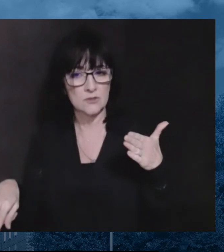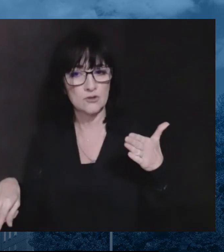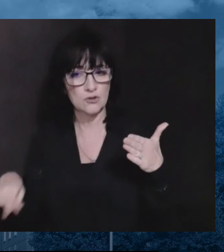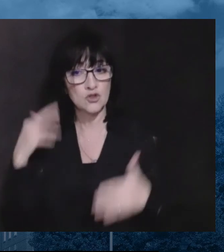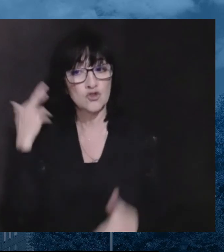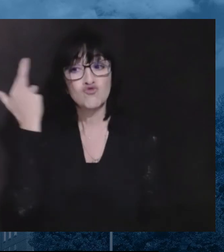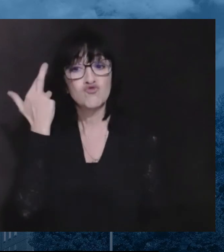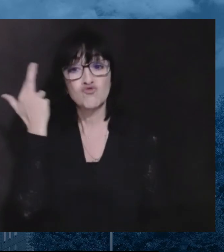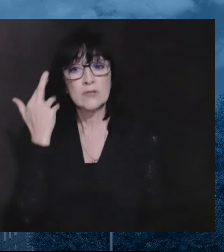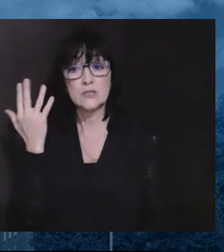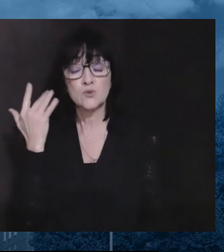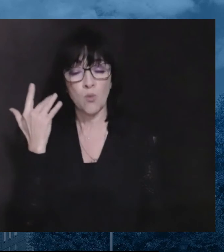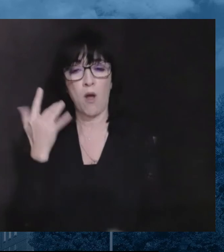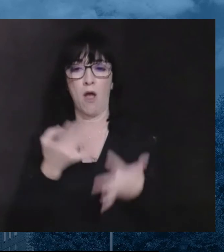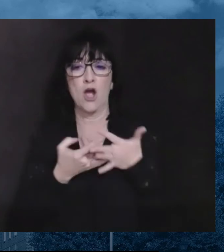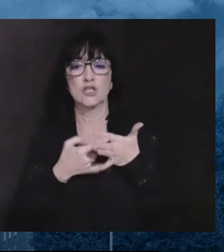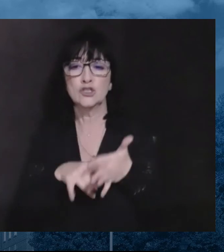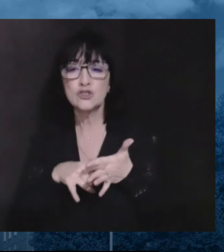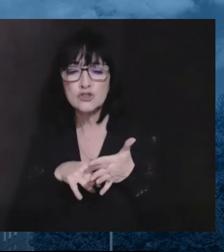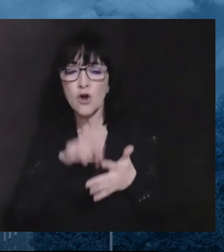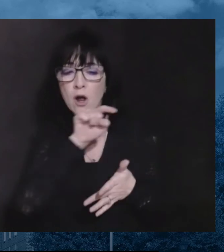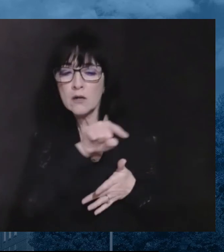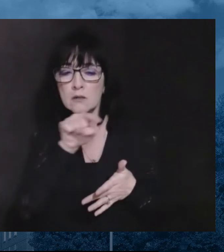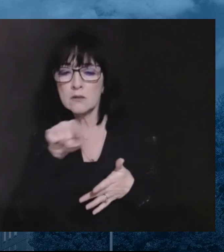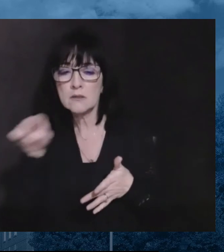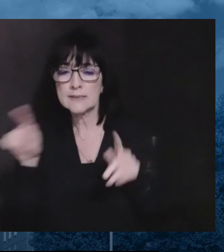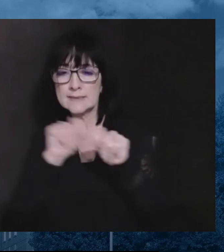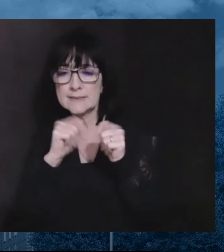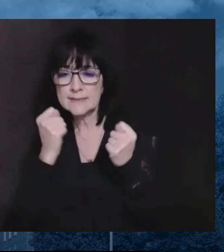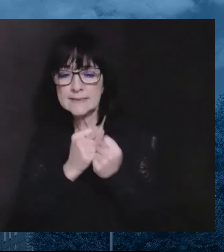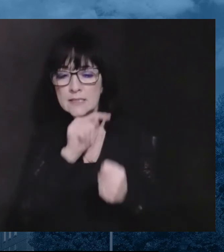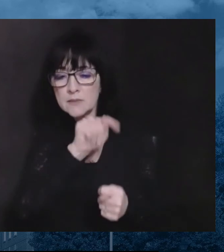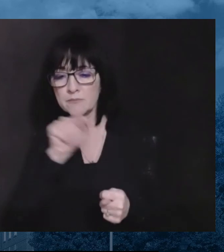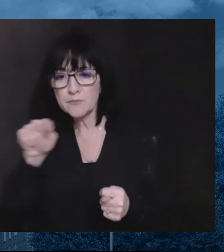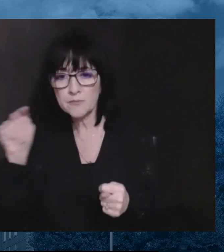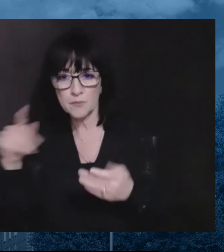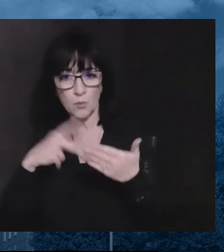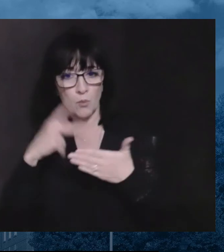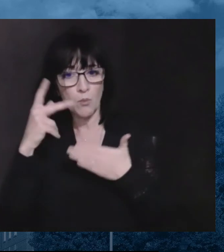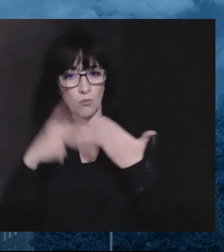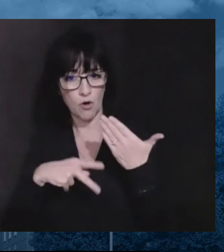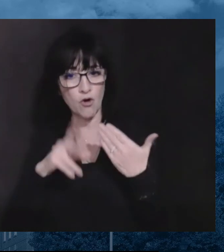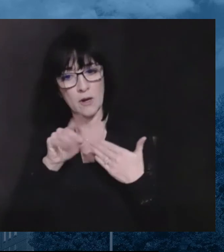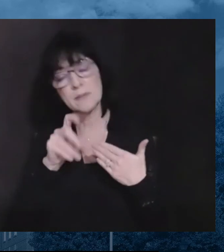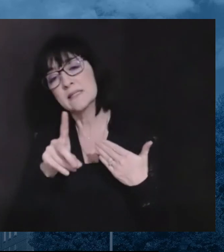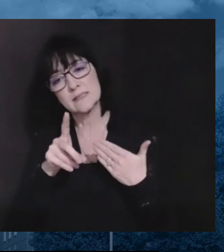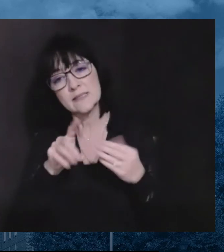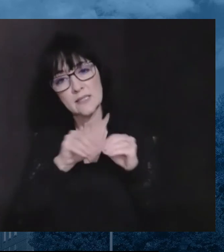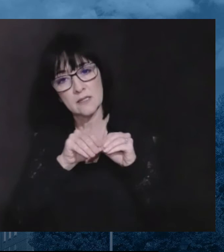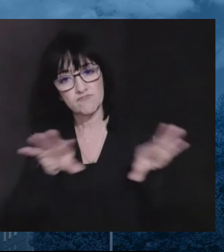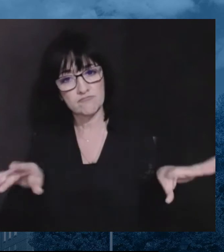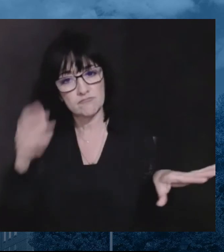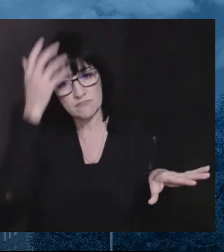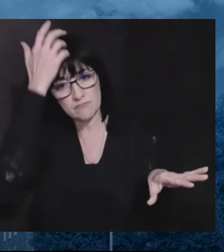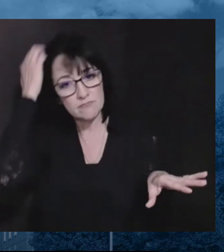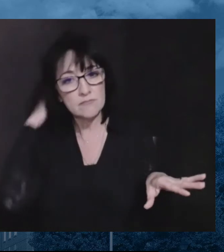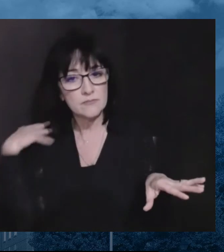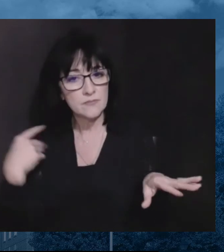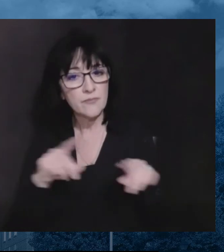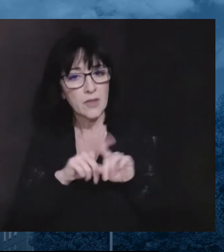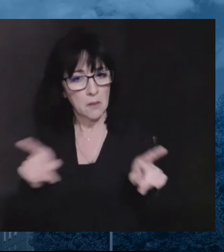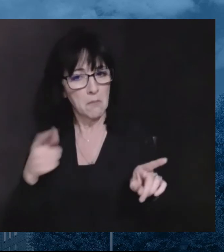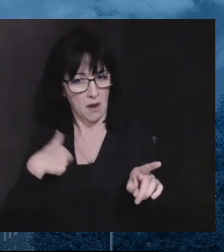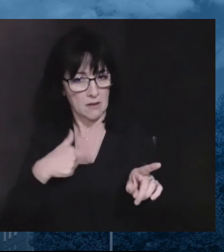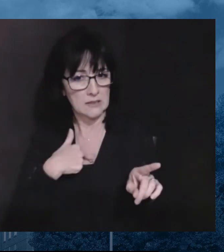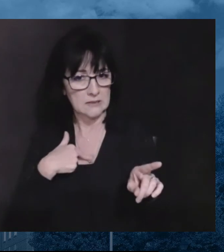some positive cases within certain teams or programs or schools. But I followed pretty close attention to